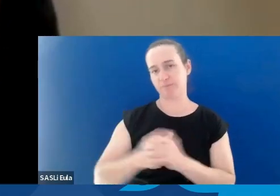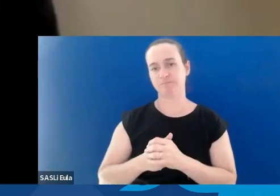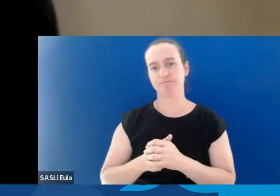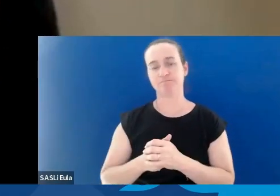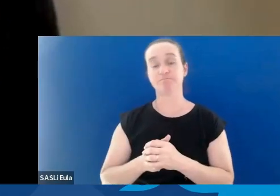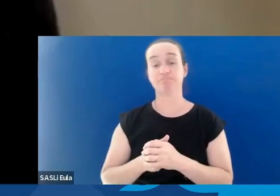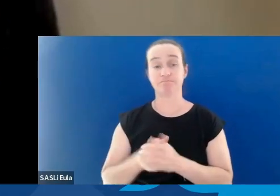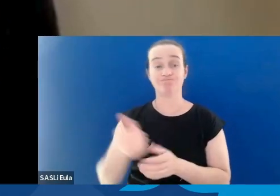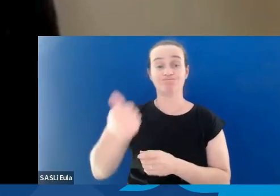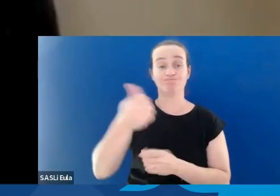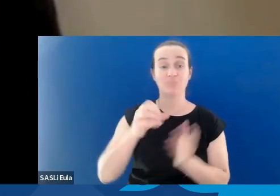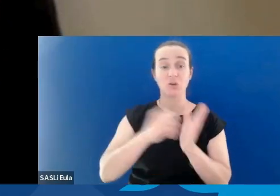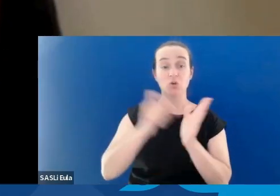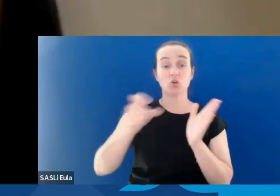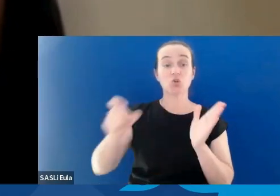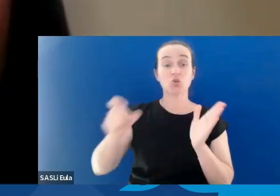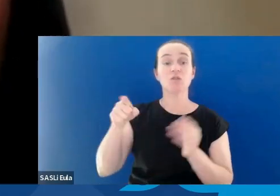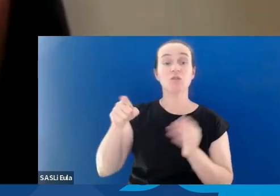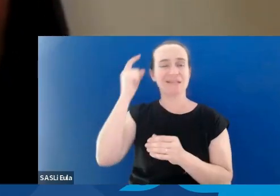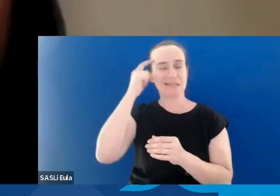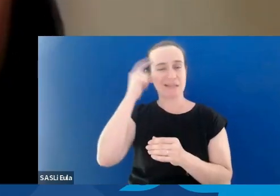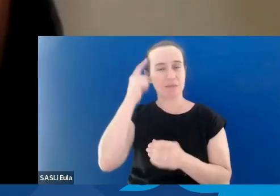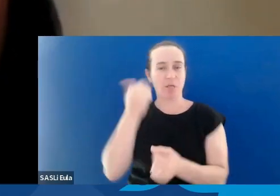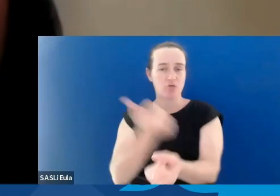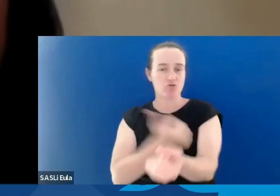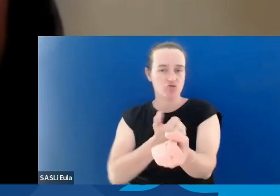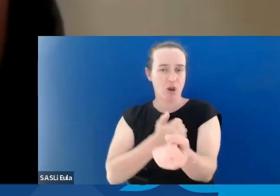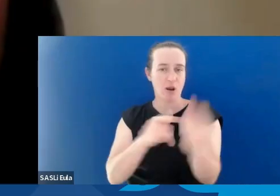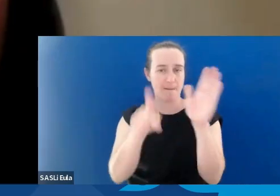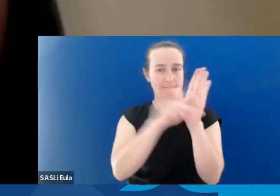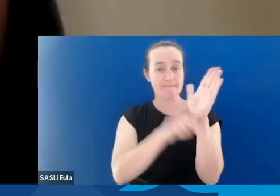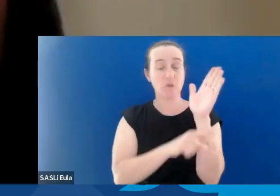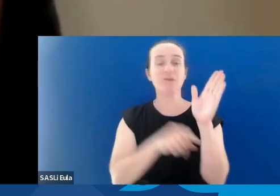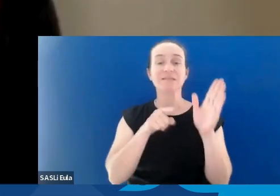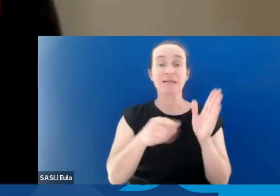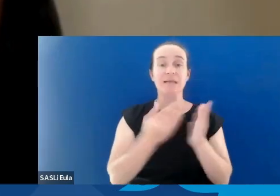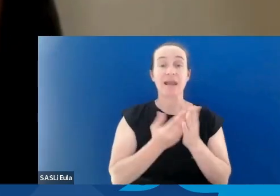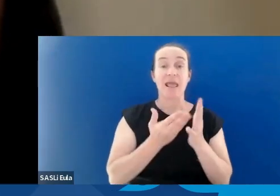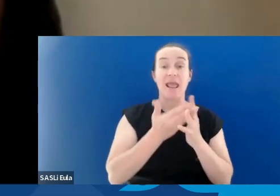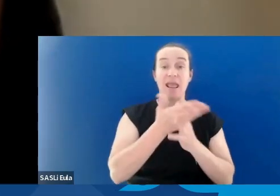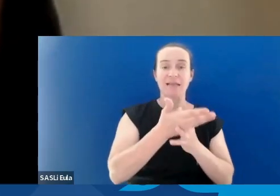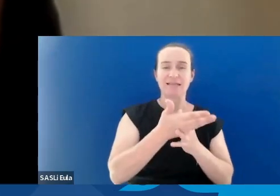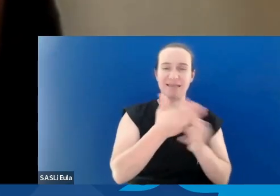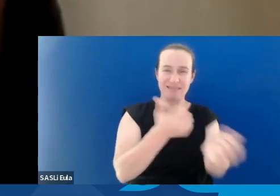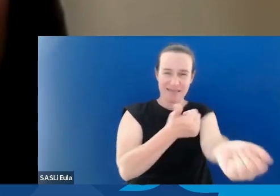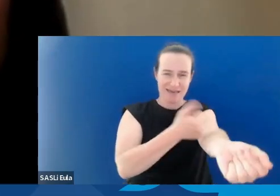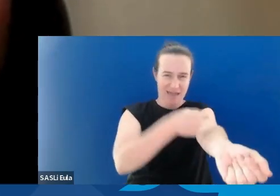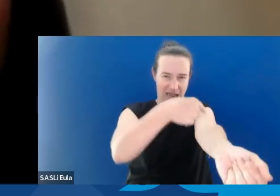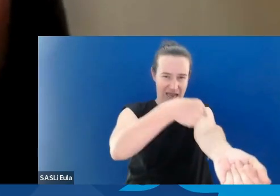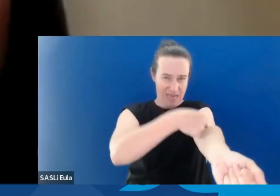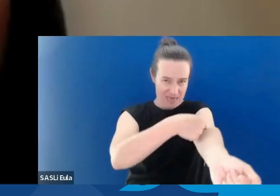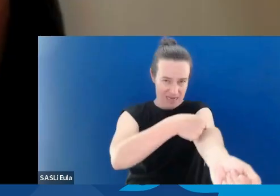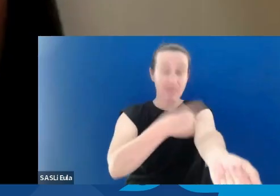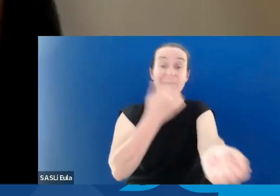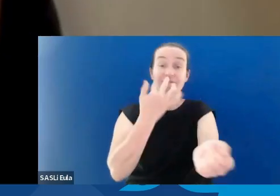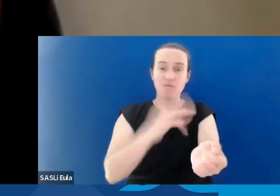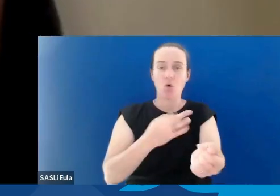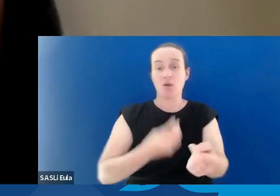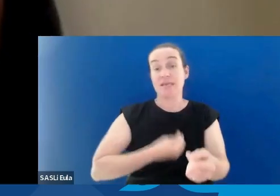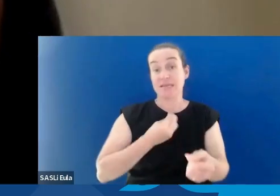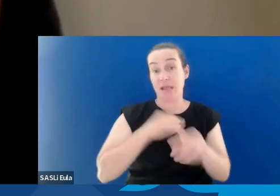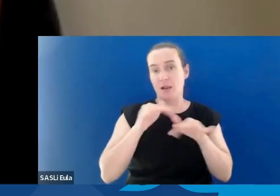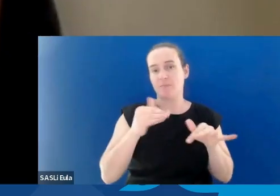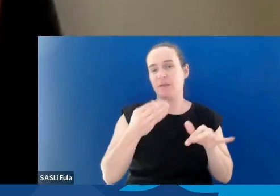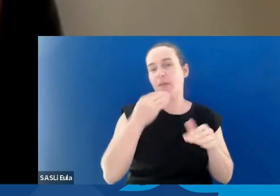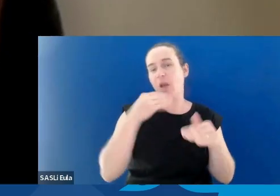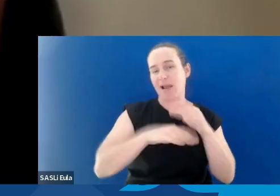sensible drug policy, it was related to the access of needle and syringe programs for minors who use drugs. And then